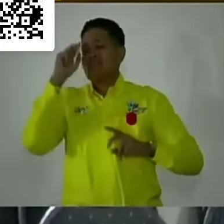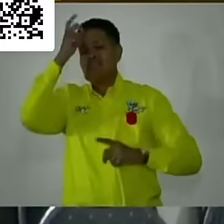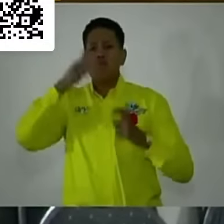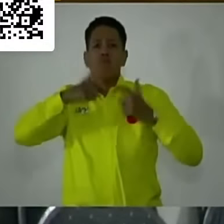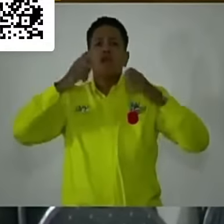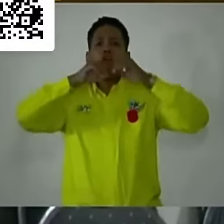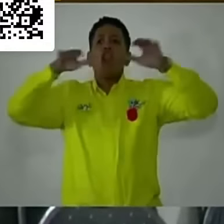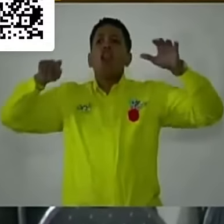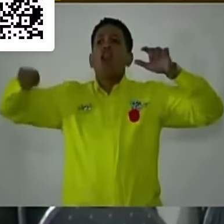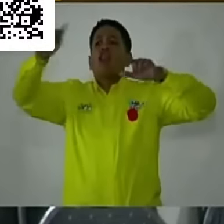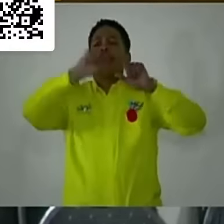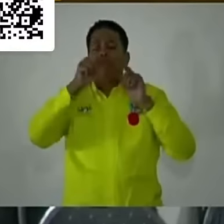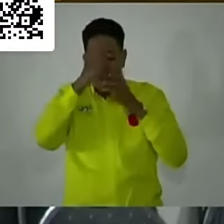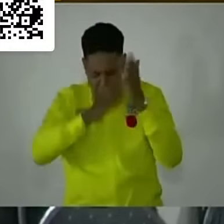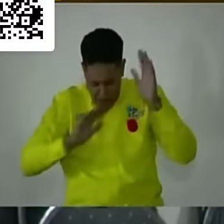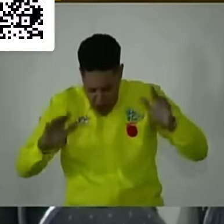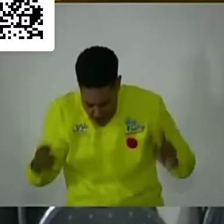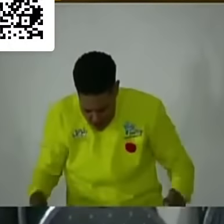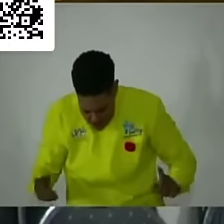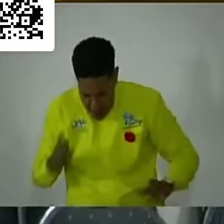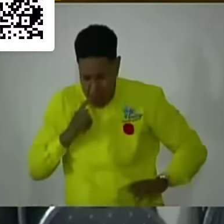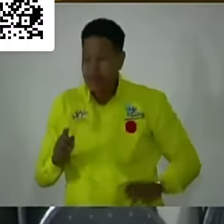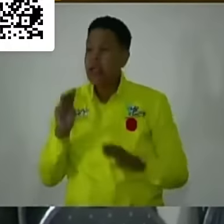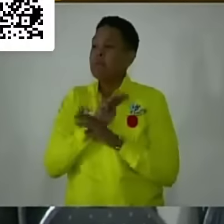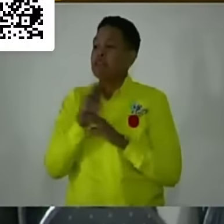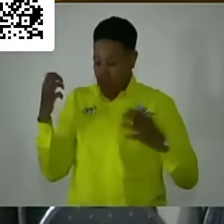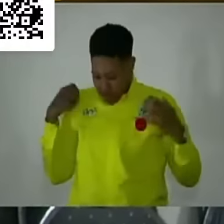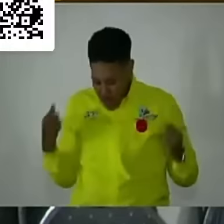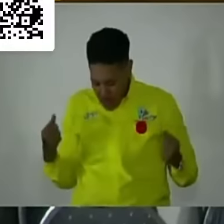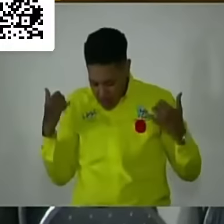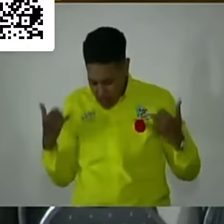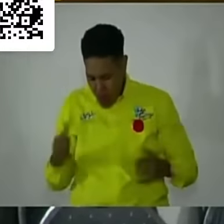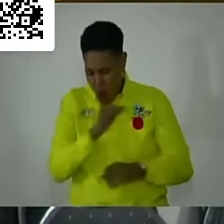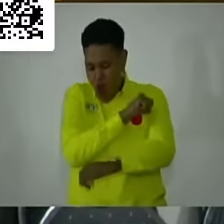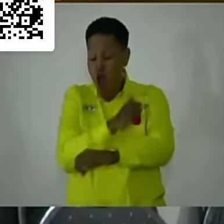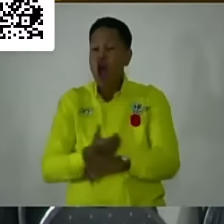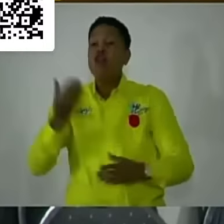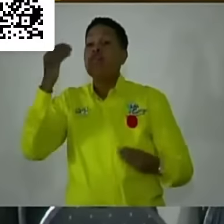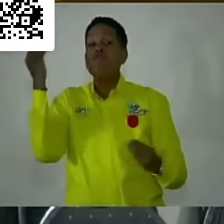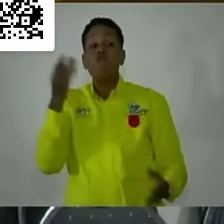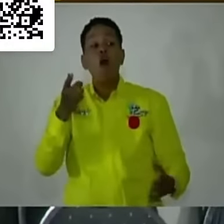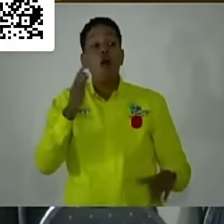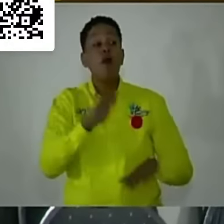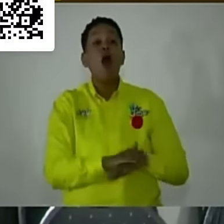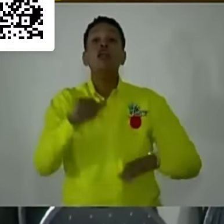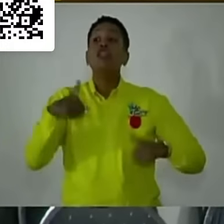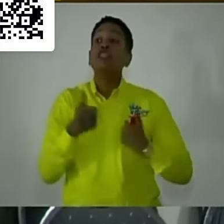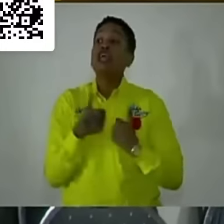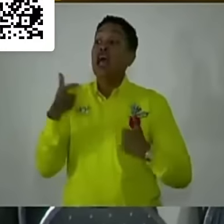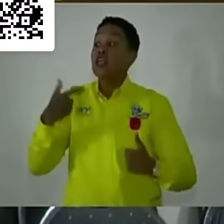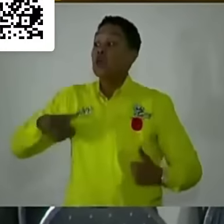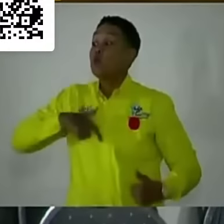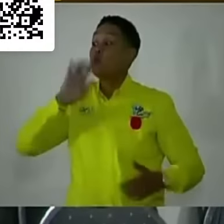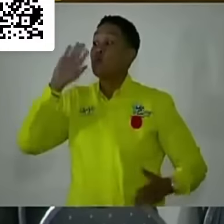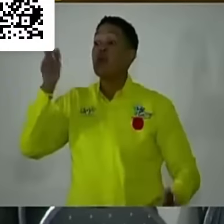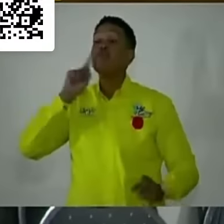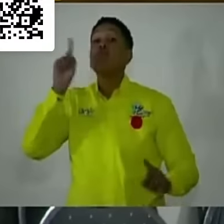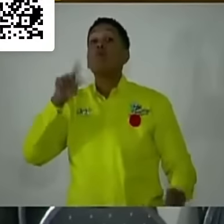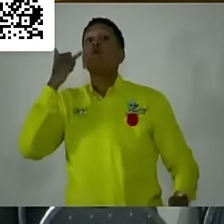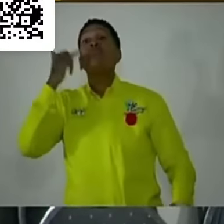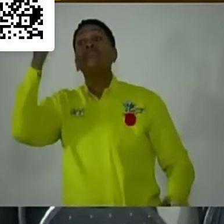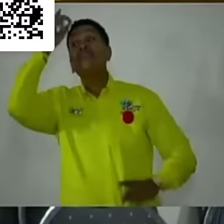outbreaks in different parts. The Ministry of Health is the authority on the challenge, and we will report if there's